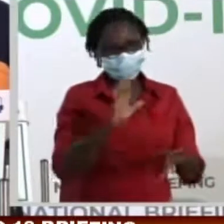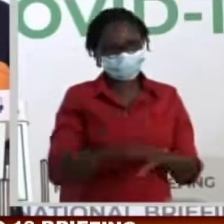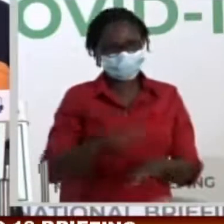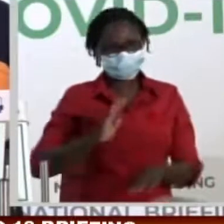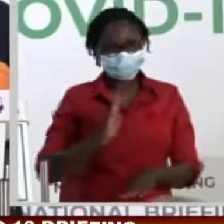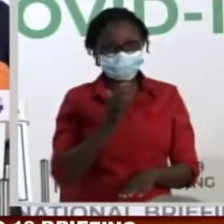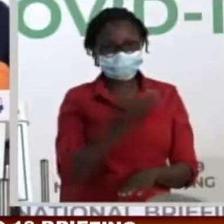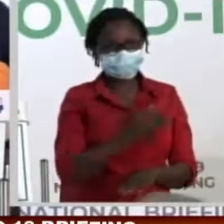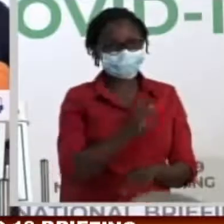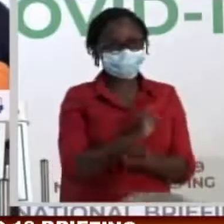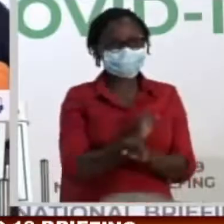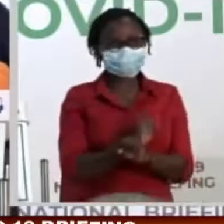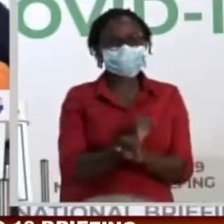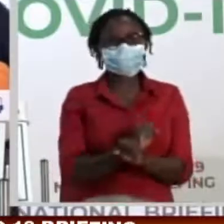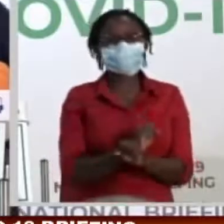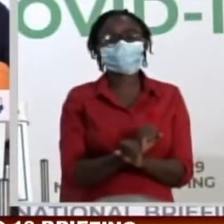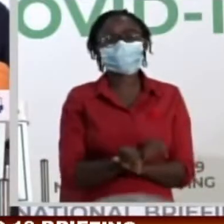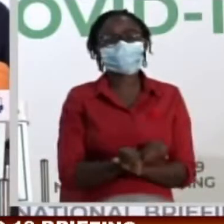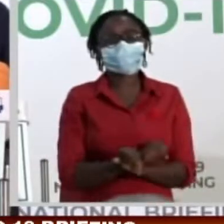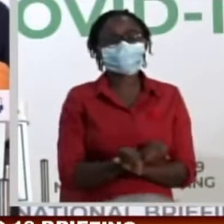coming days and weeks.